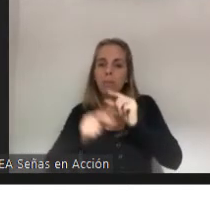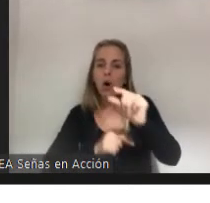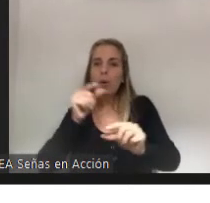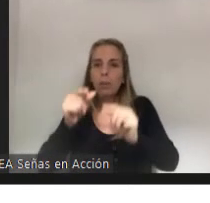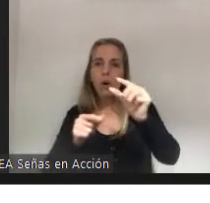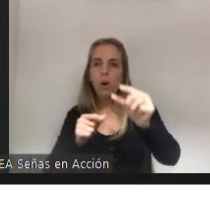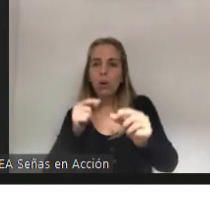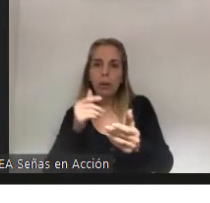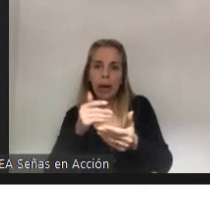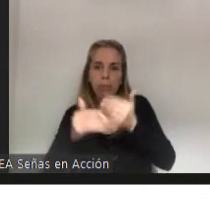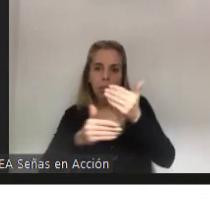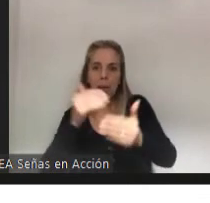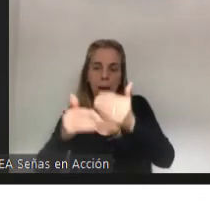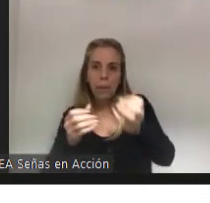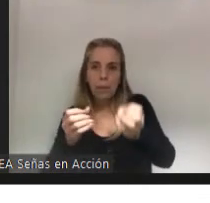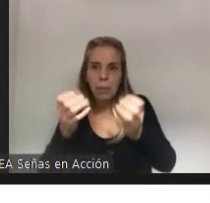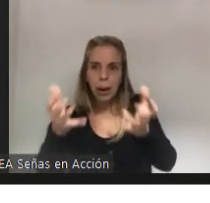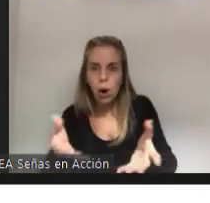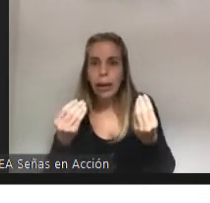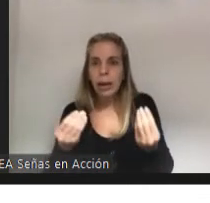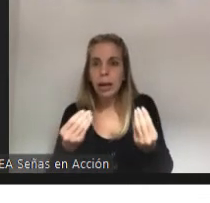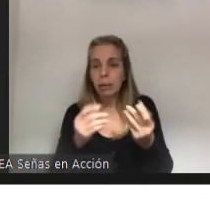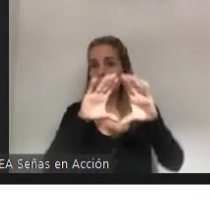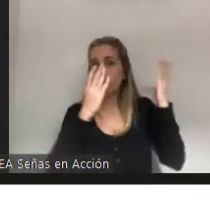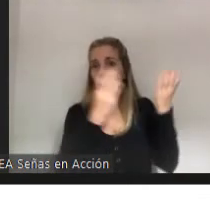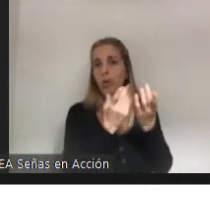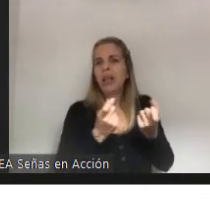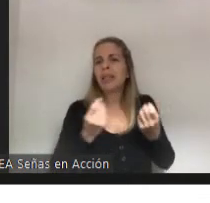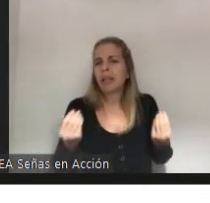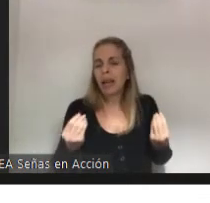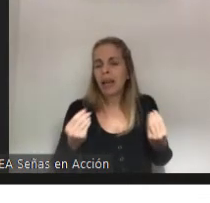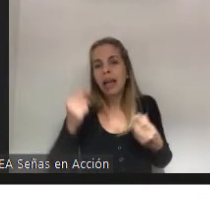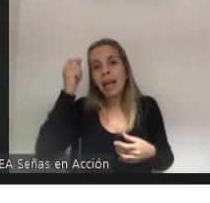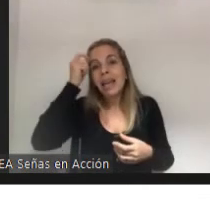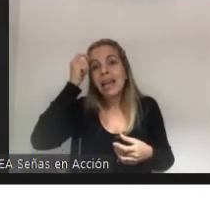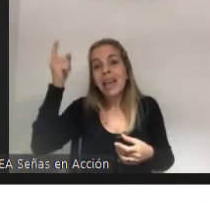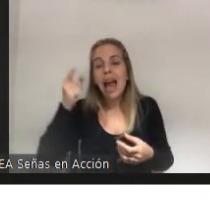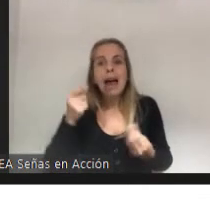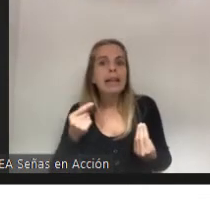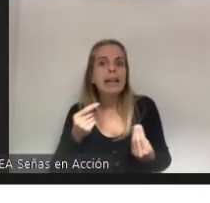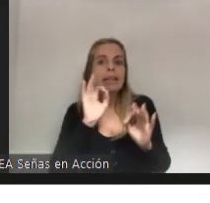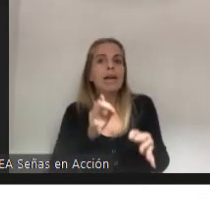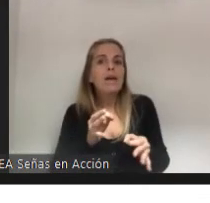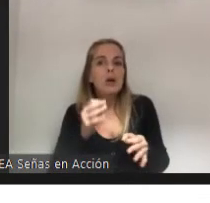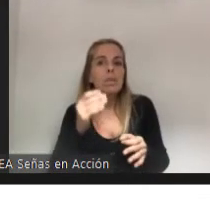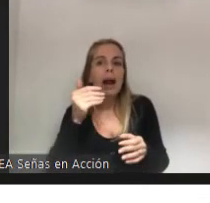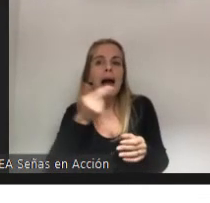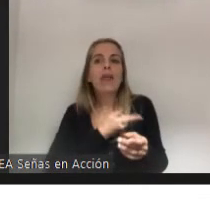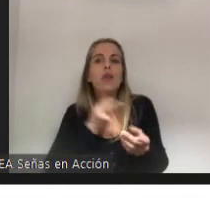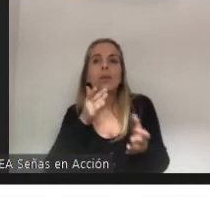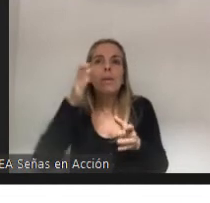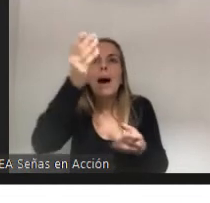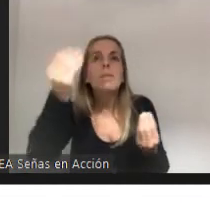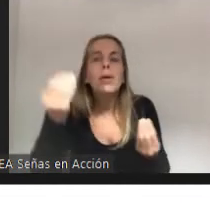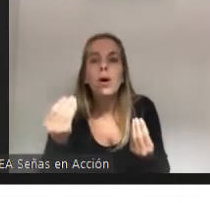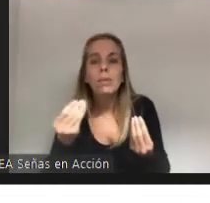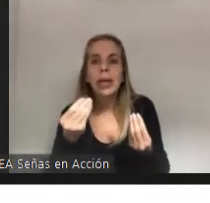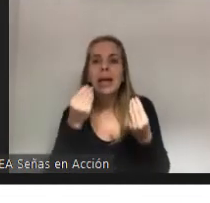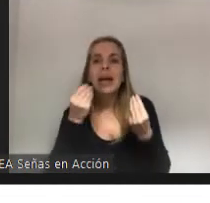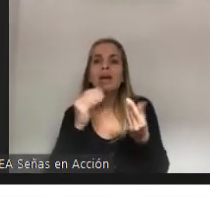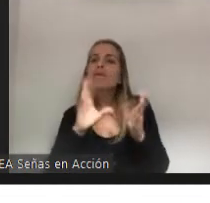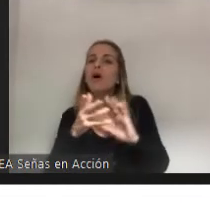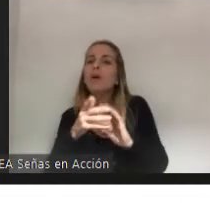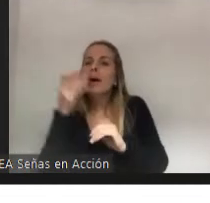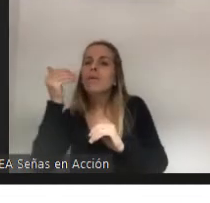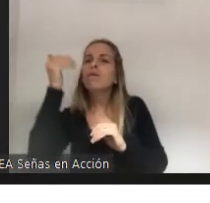face out from the more critical and dramatic situations, we need to have an idea of where we want to be